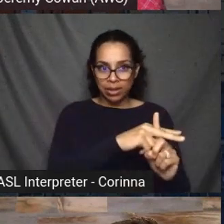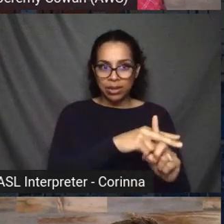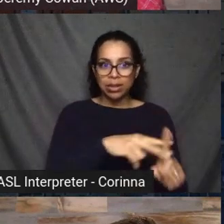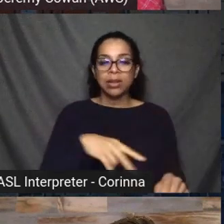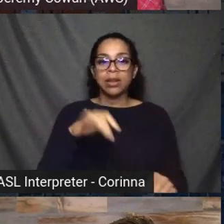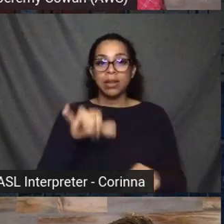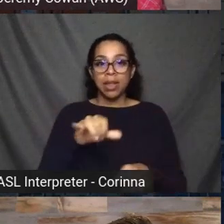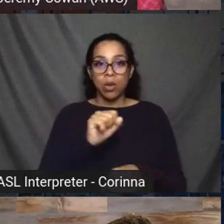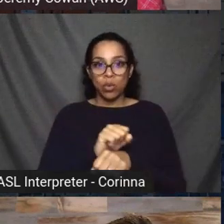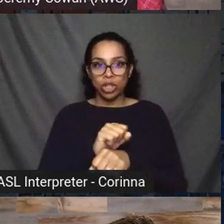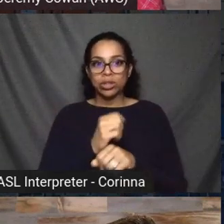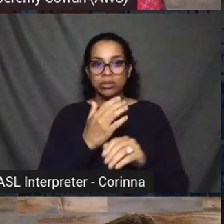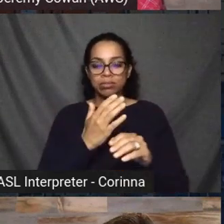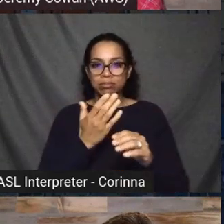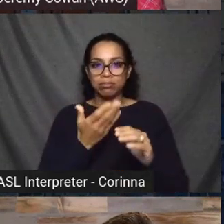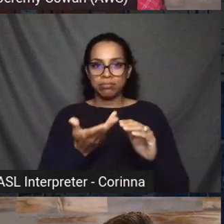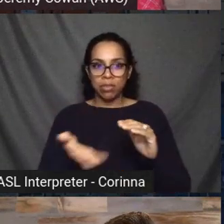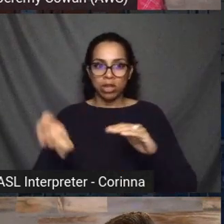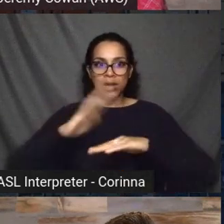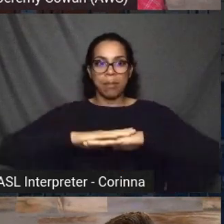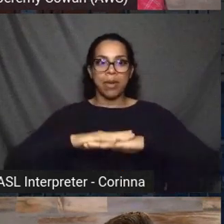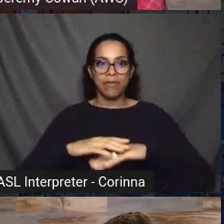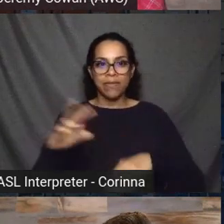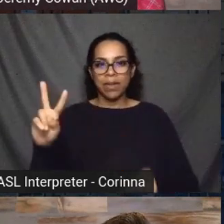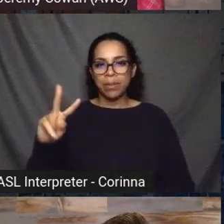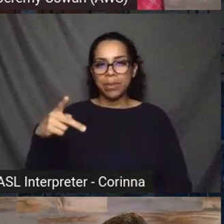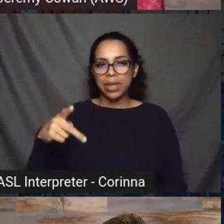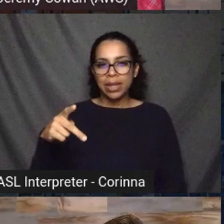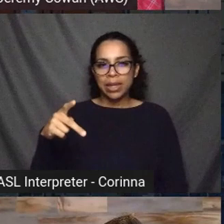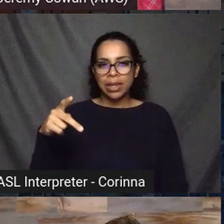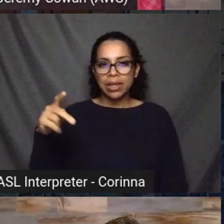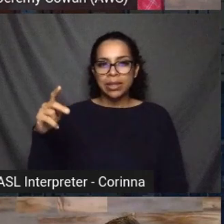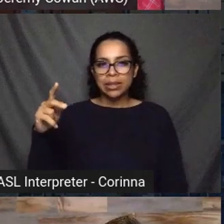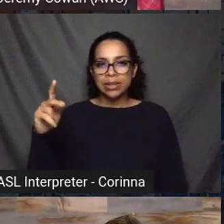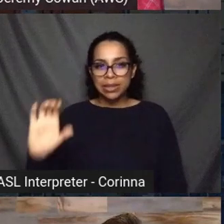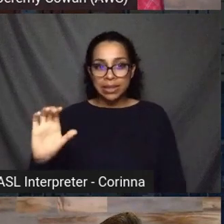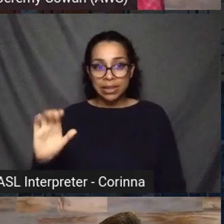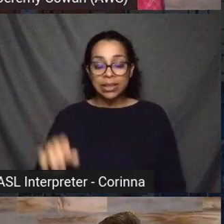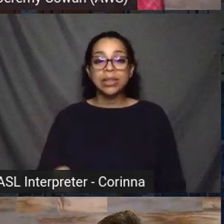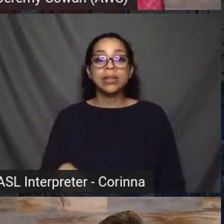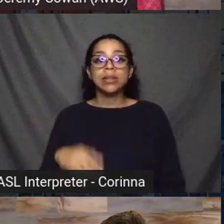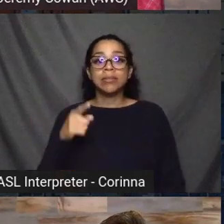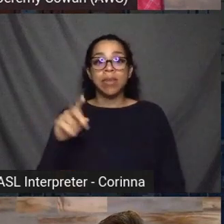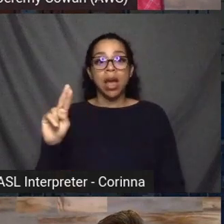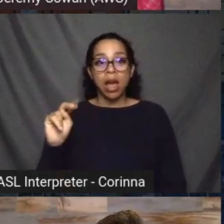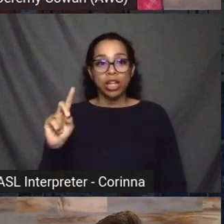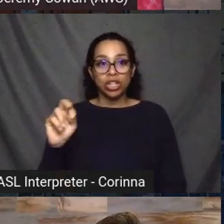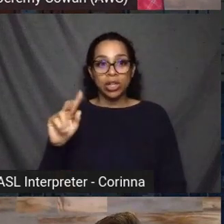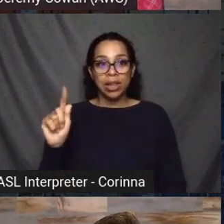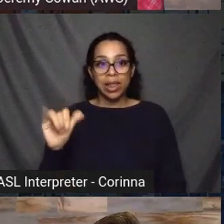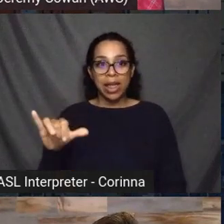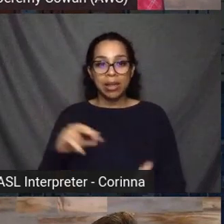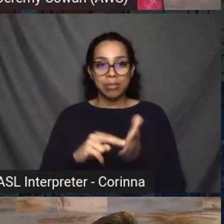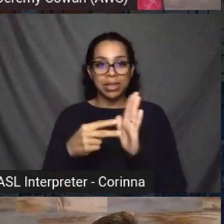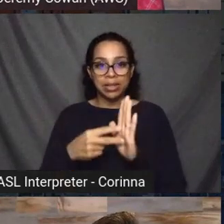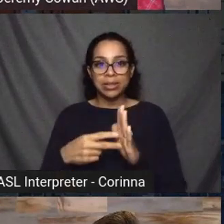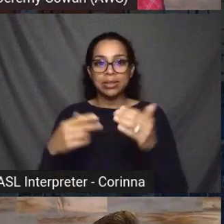top of the VPC. Pods, because it's an underlay CNI, pods get the same VPC